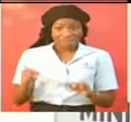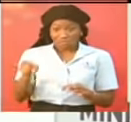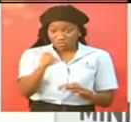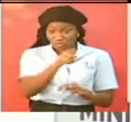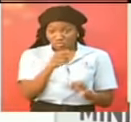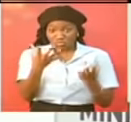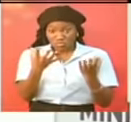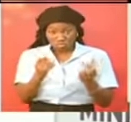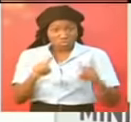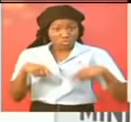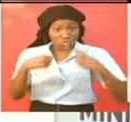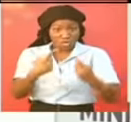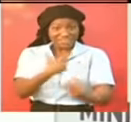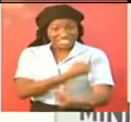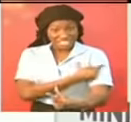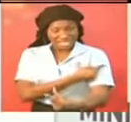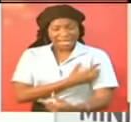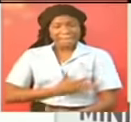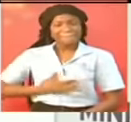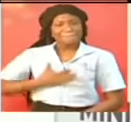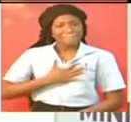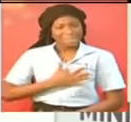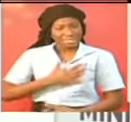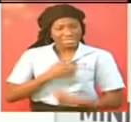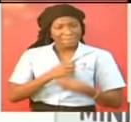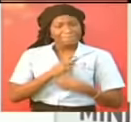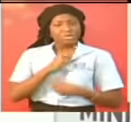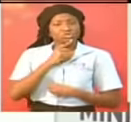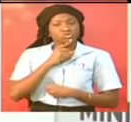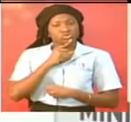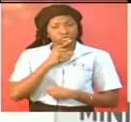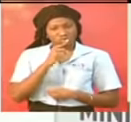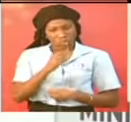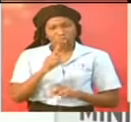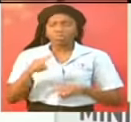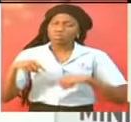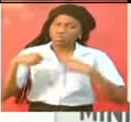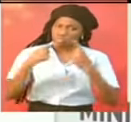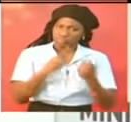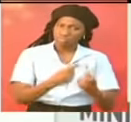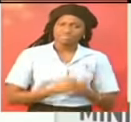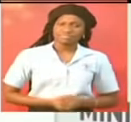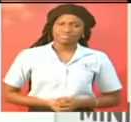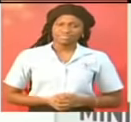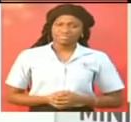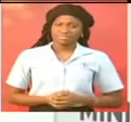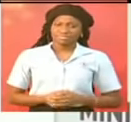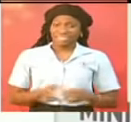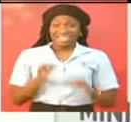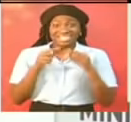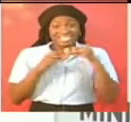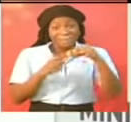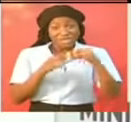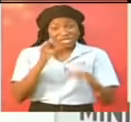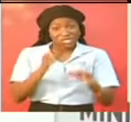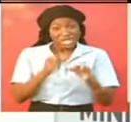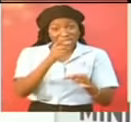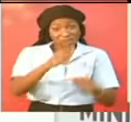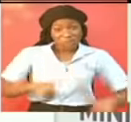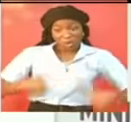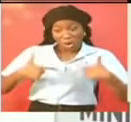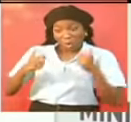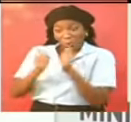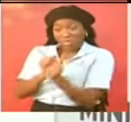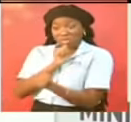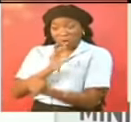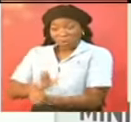vaccination, please make sure you avail yourself, especially if you're a young pregnant woman. We want to create a